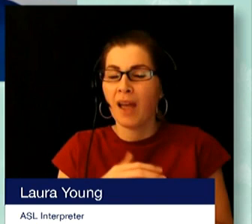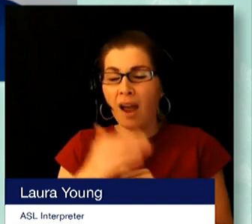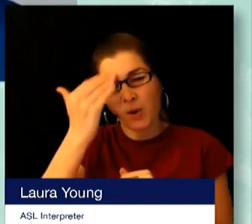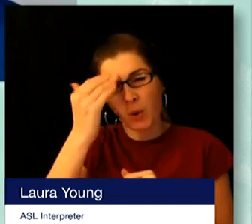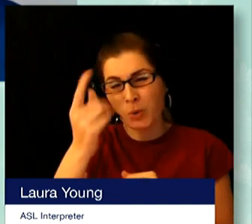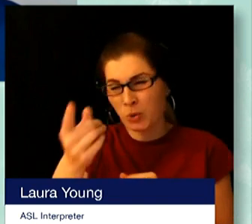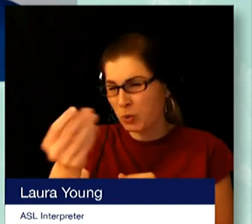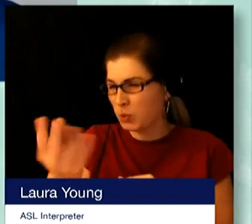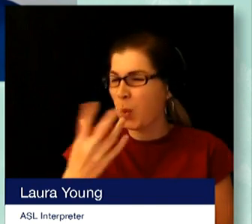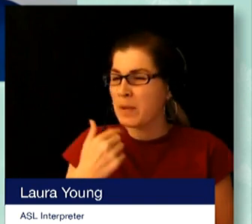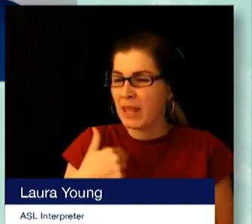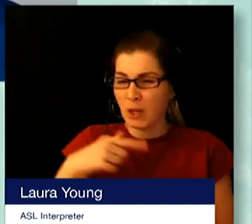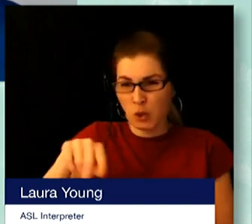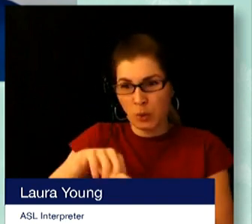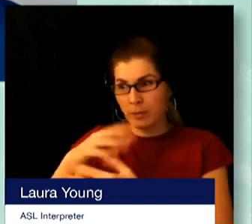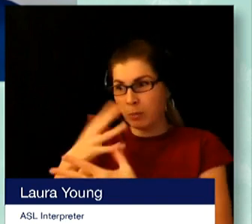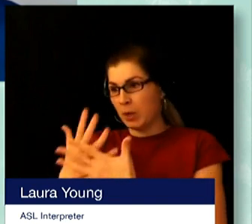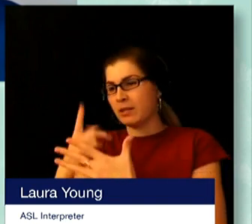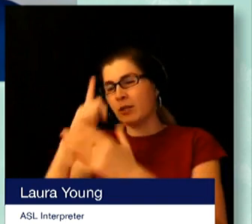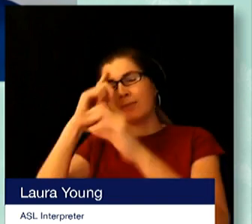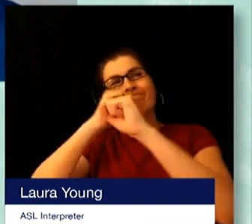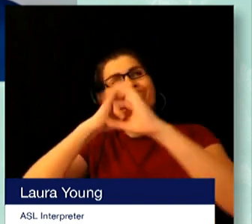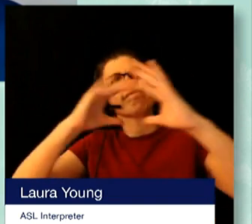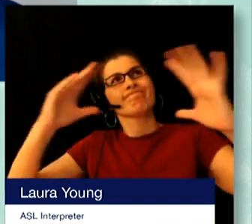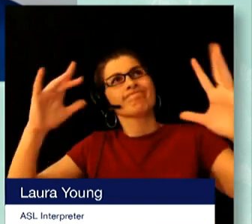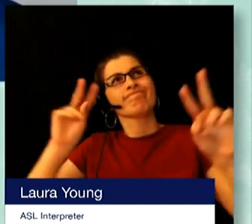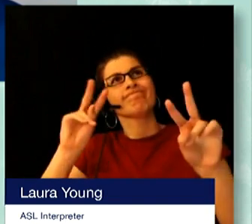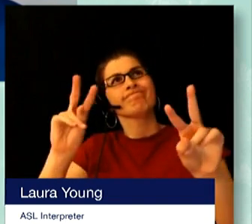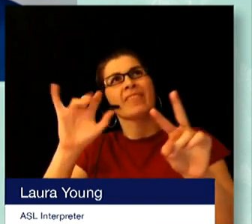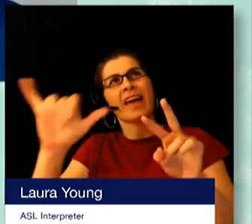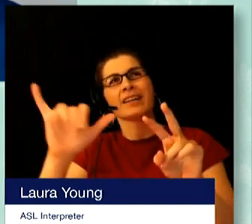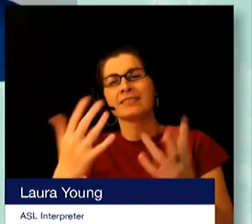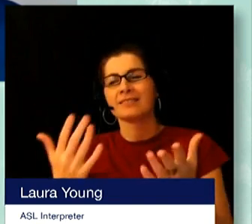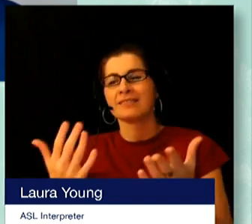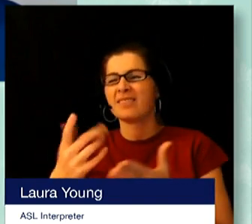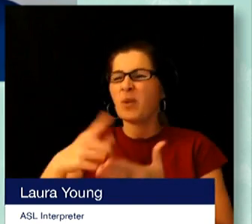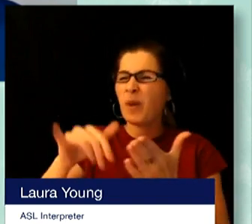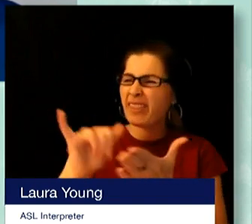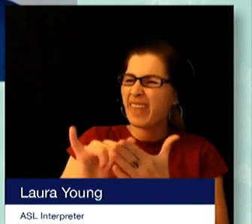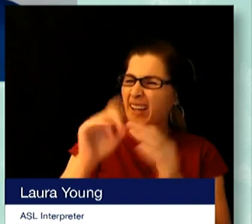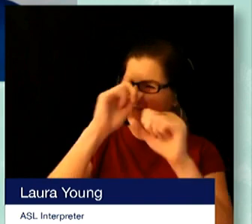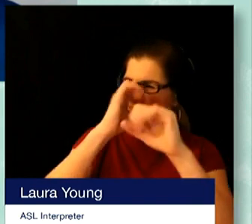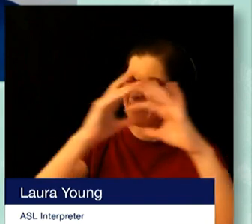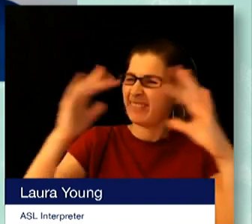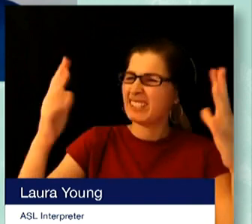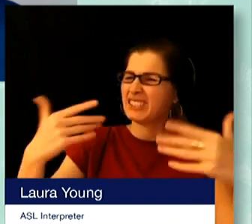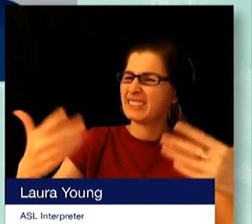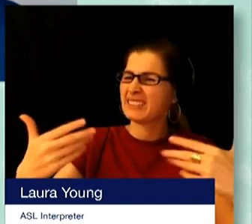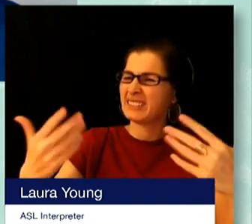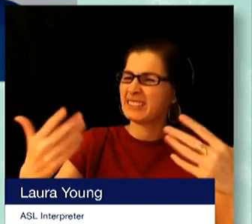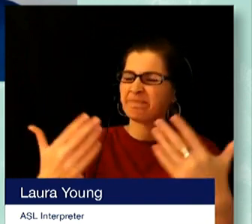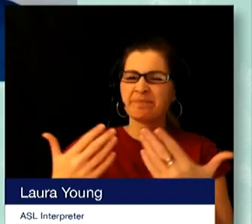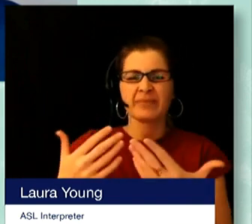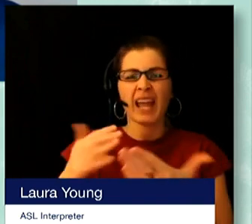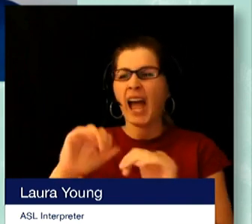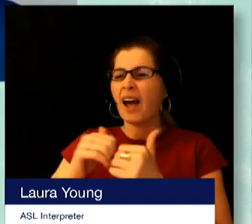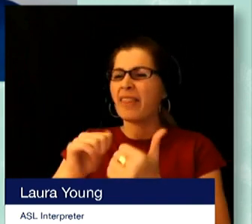time. Where does that envisioning come from? How is that envisioning informed by your experience and by the experience that